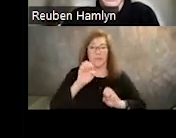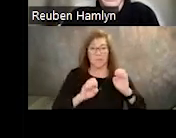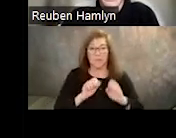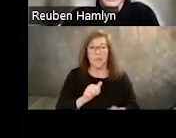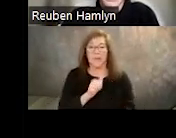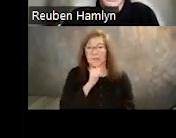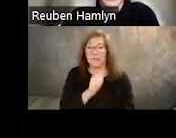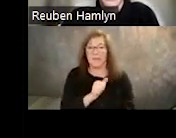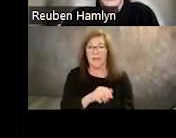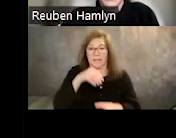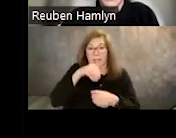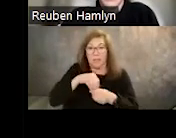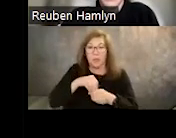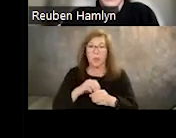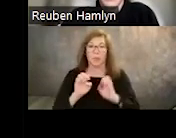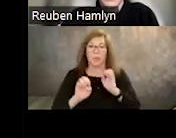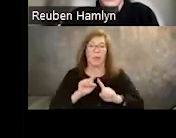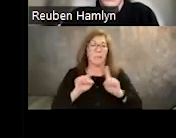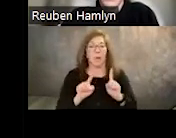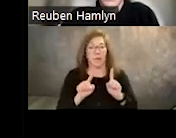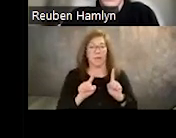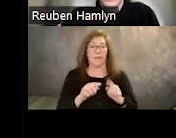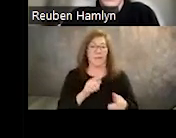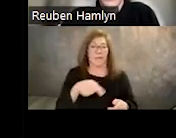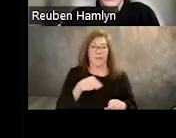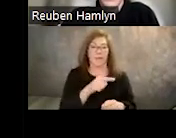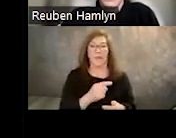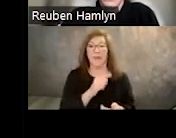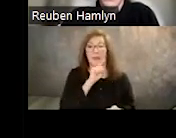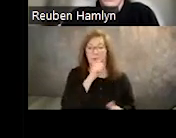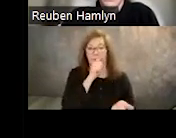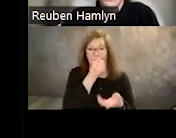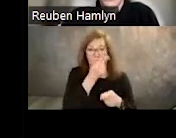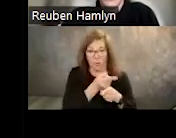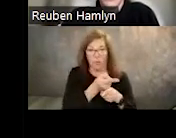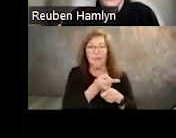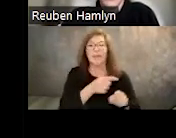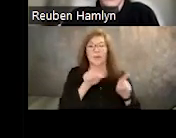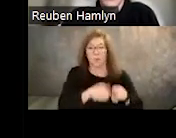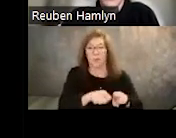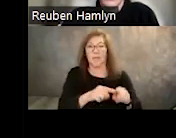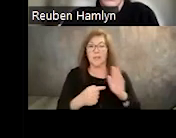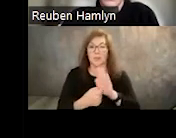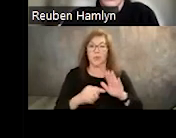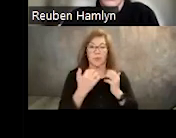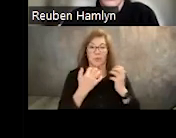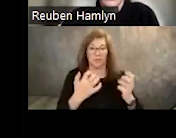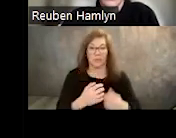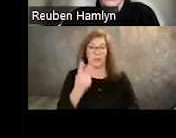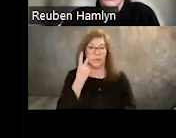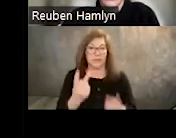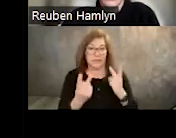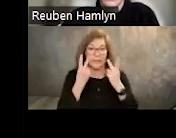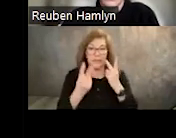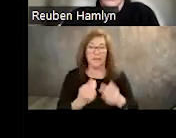initially an internal experiment, but they have agreed to show it to this audience as well, so you could see a